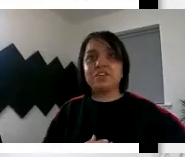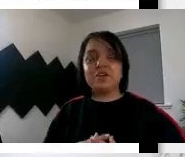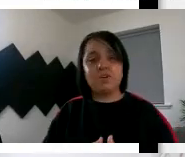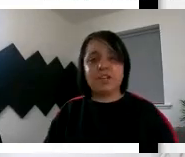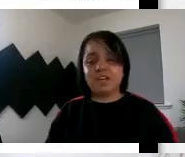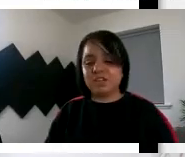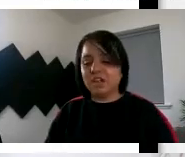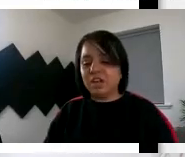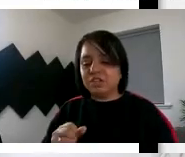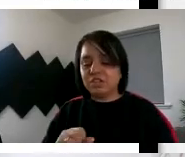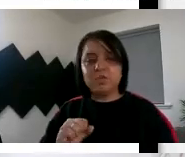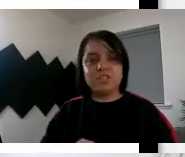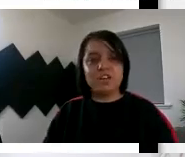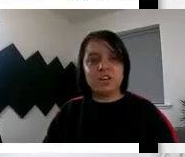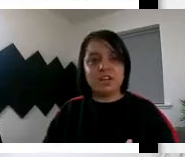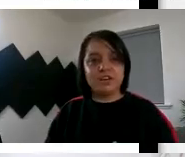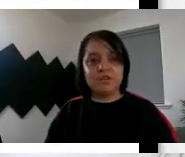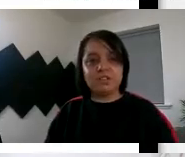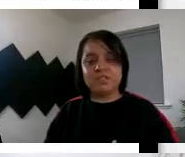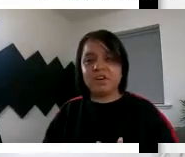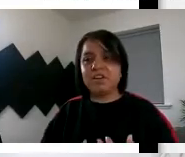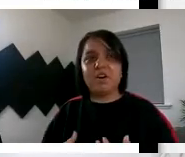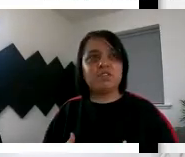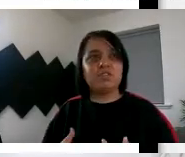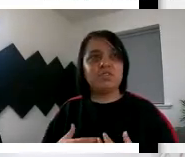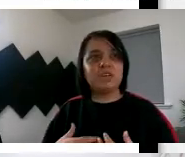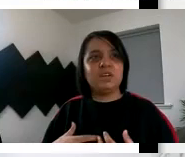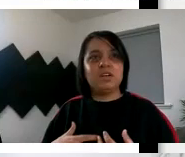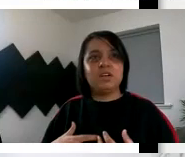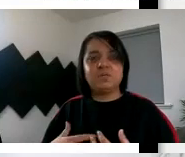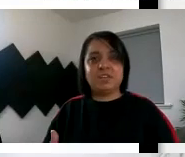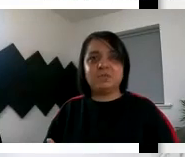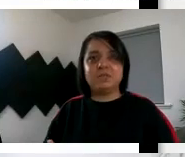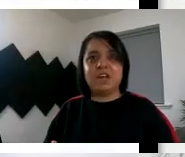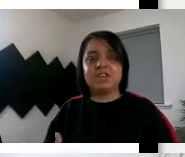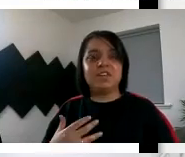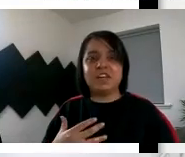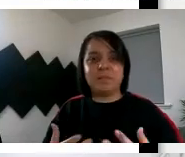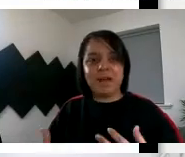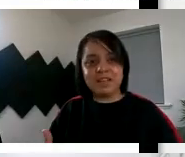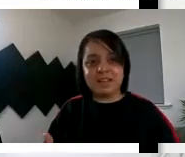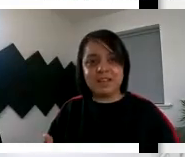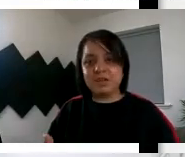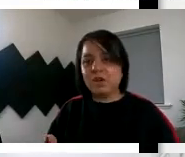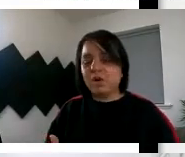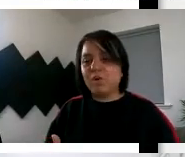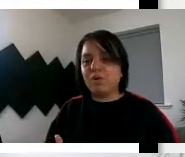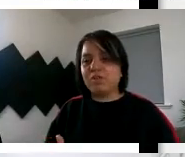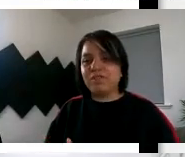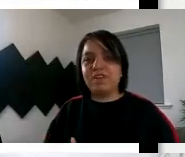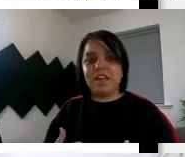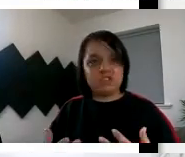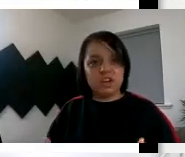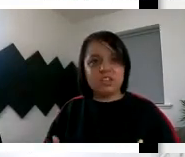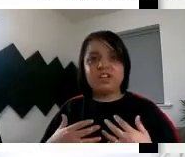just communication. So you will see a lot in adults that find it hard to express themselves. So if they had a panic attack or they're